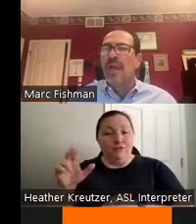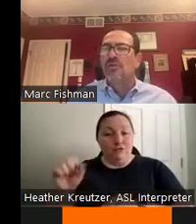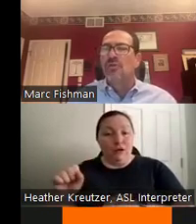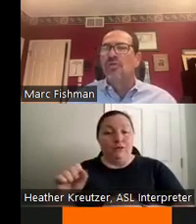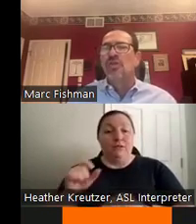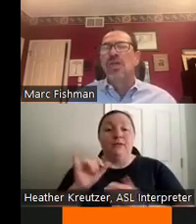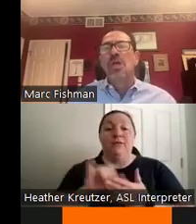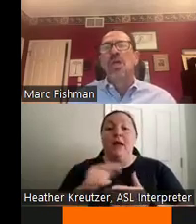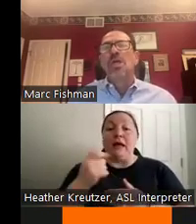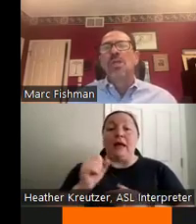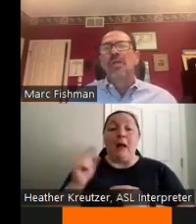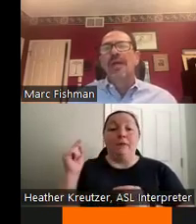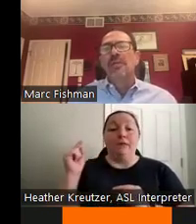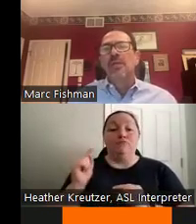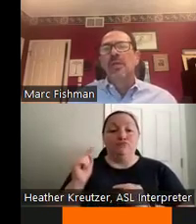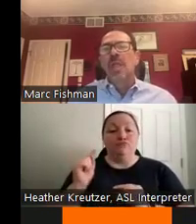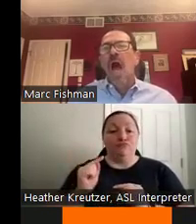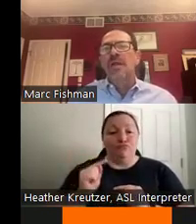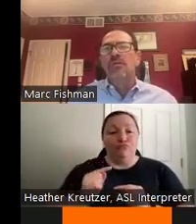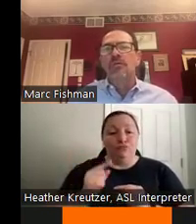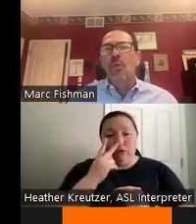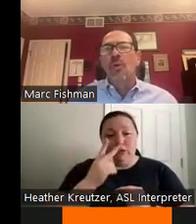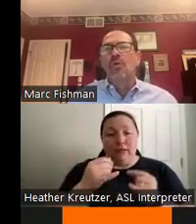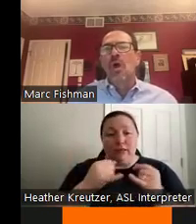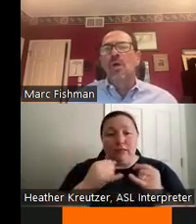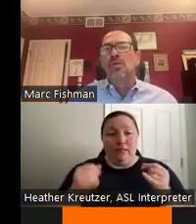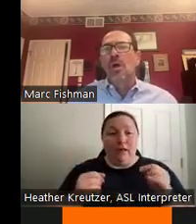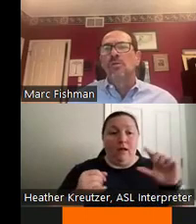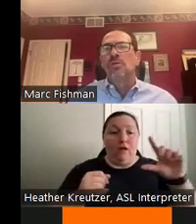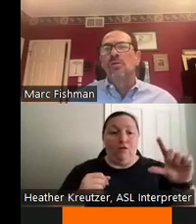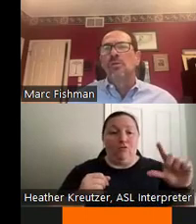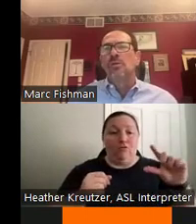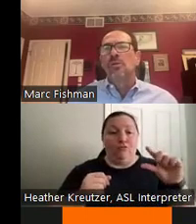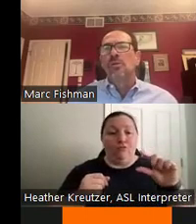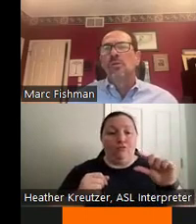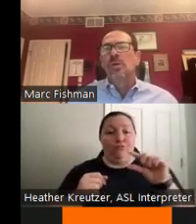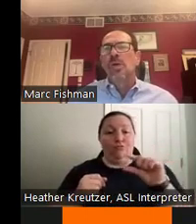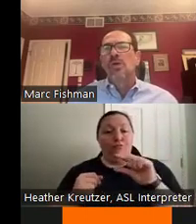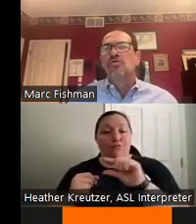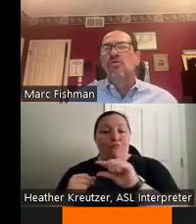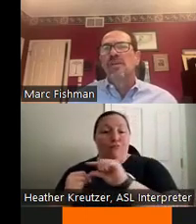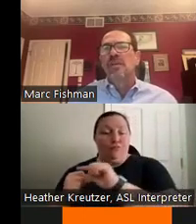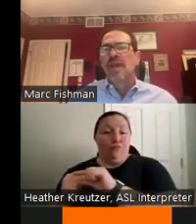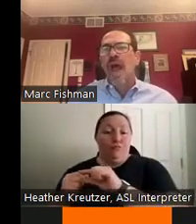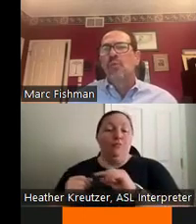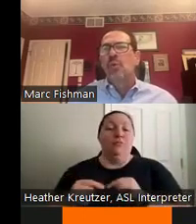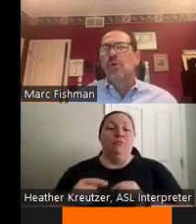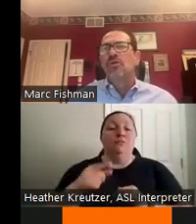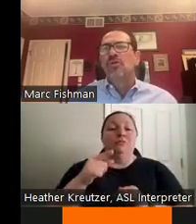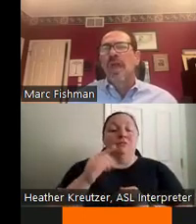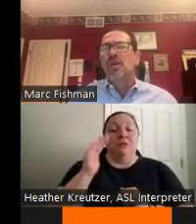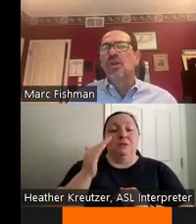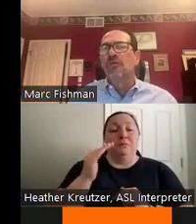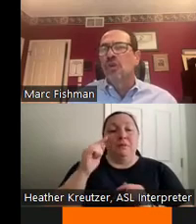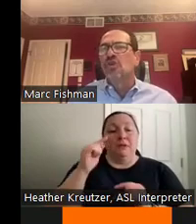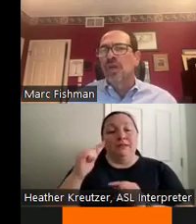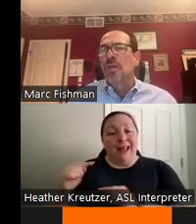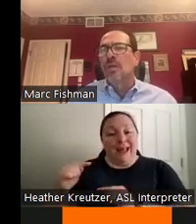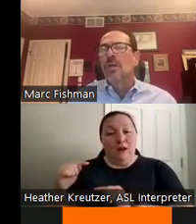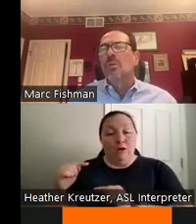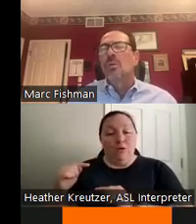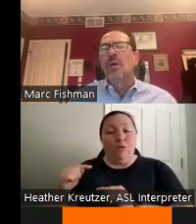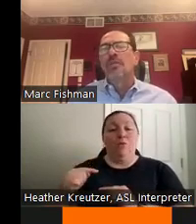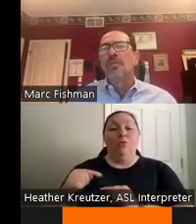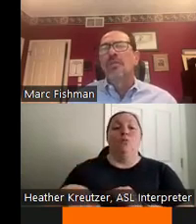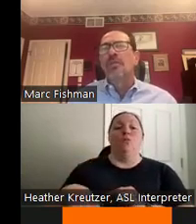narrowing, as you'll see that the line for young adults is trending downwards and